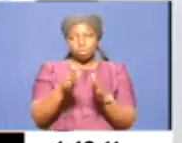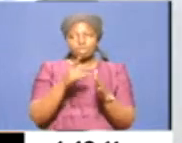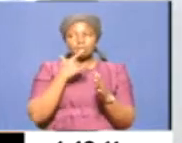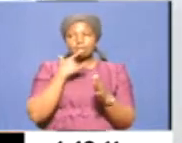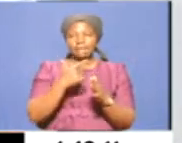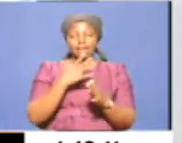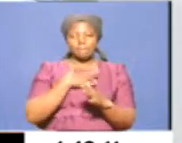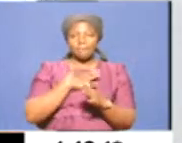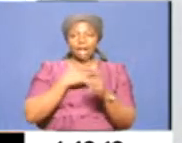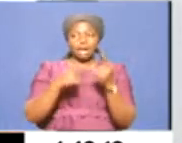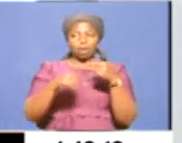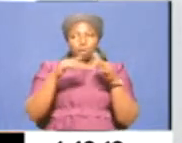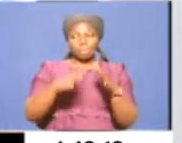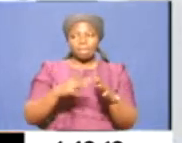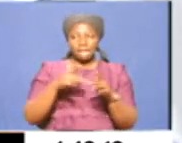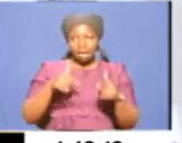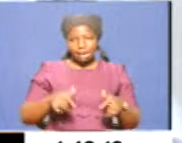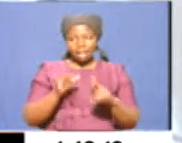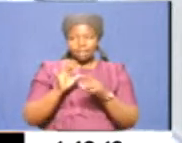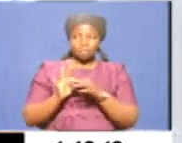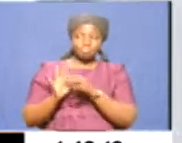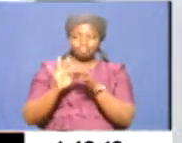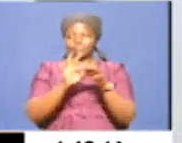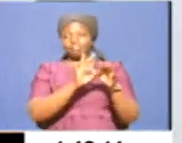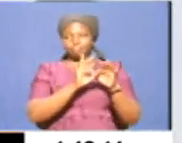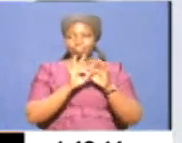competitors, let us join hands,